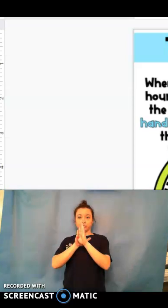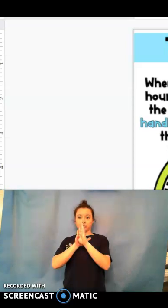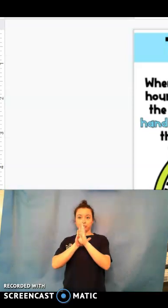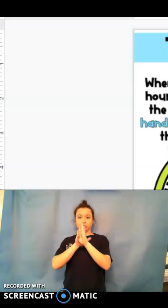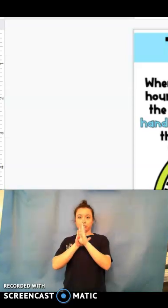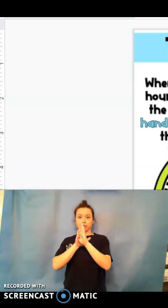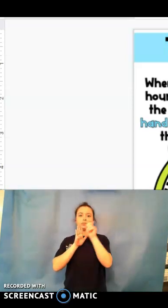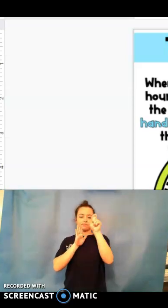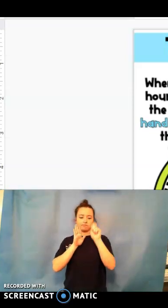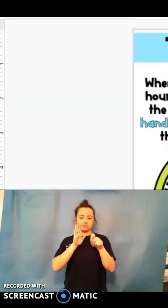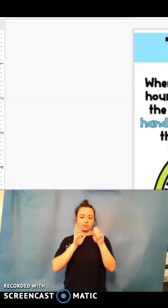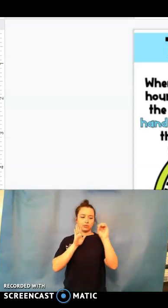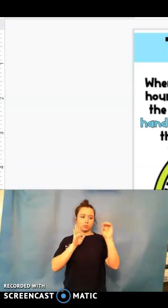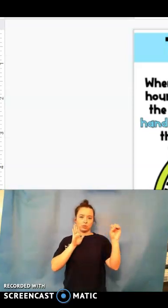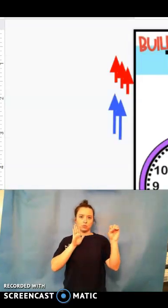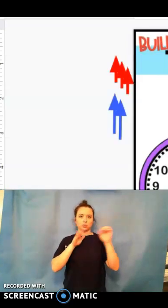means o'clock.